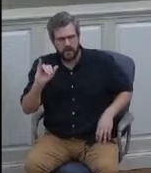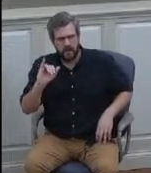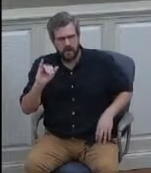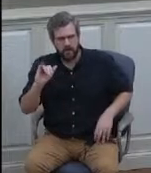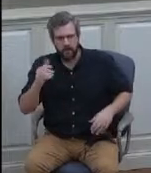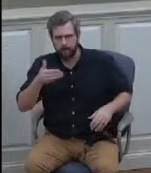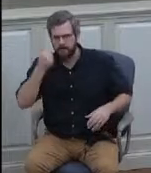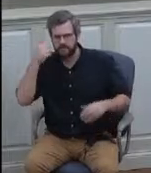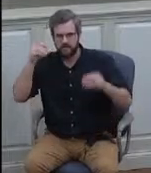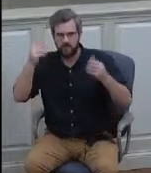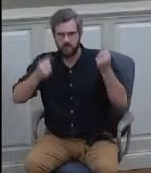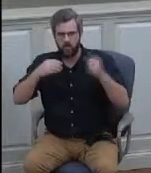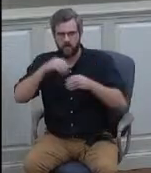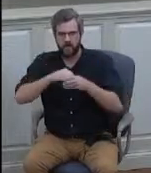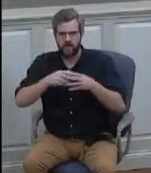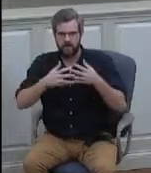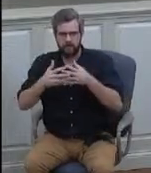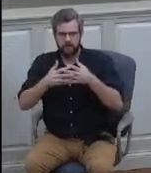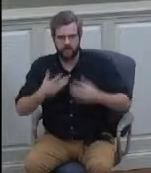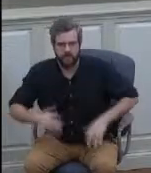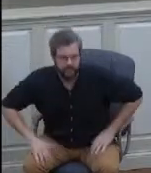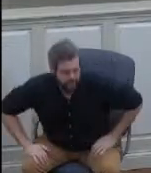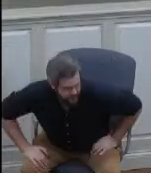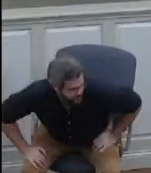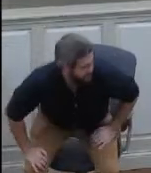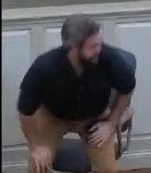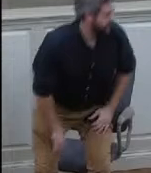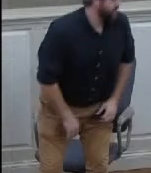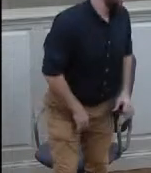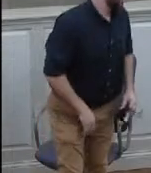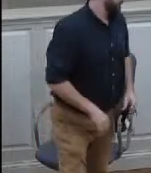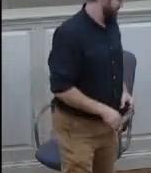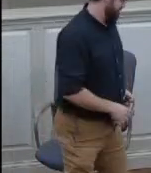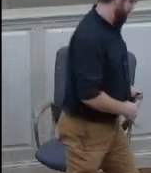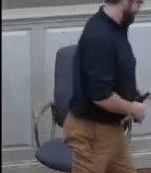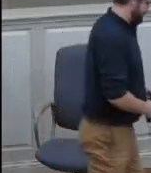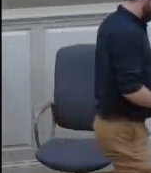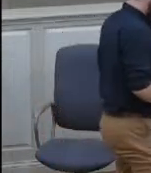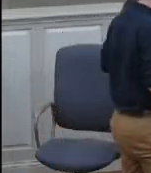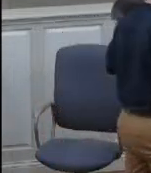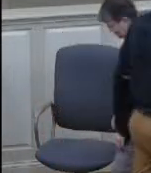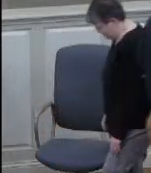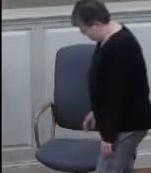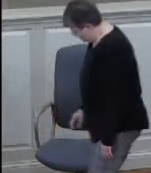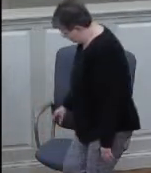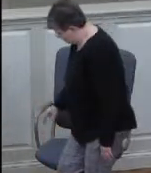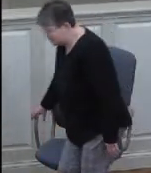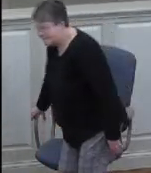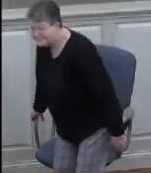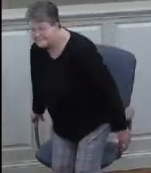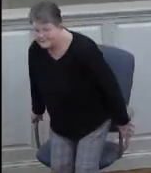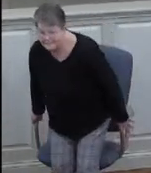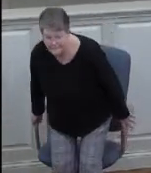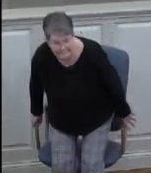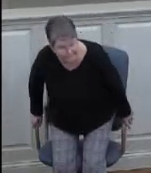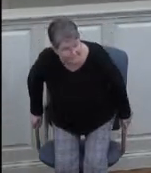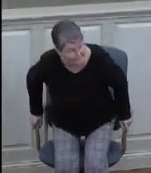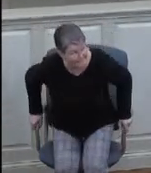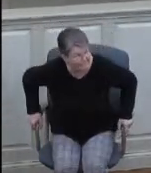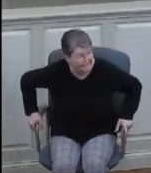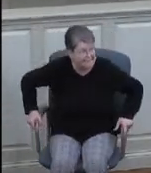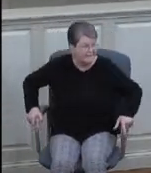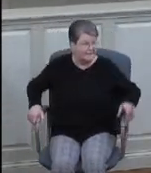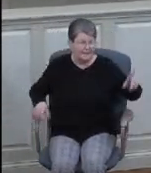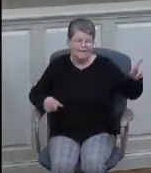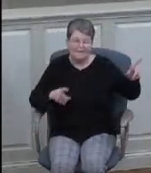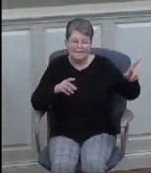car in America. Okay. You've got kids. You've got two of them at least, don't you? That's a fact. I own three. I own three of those.